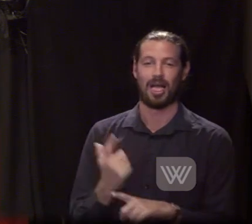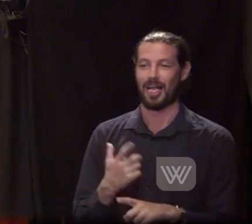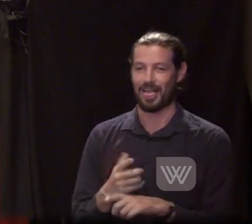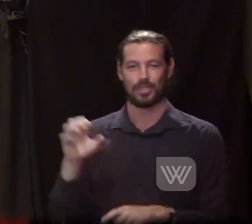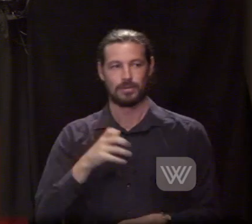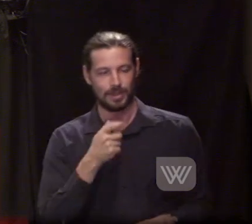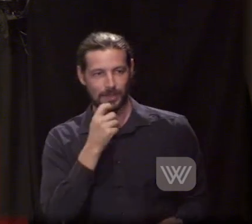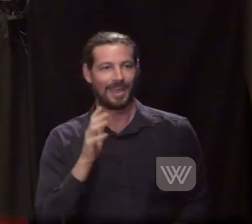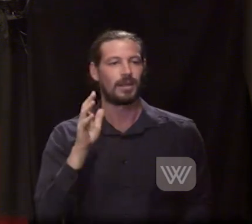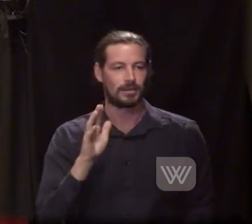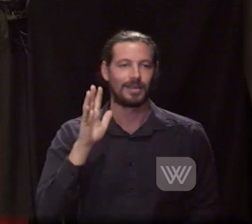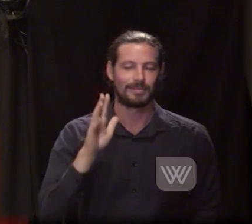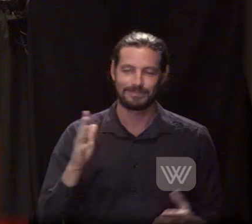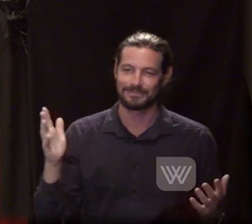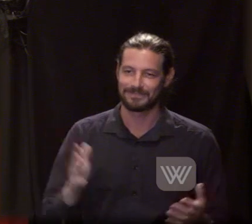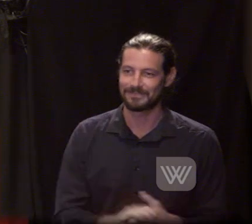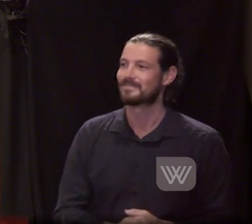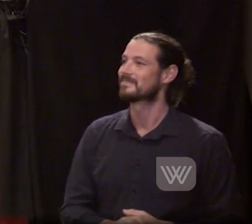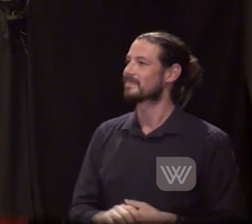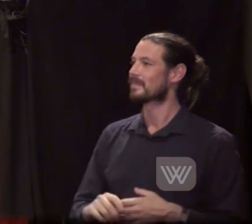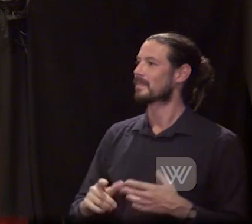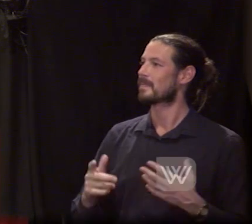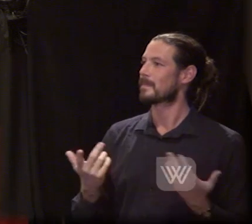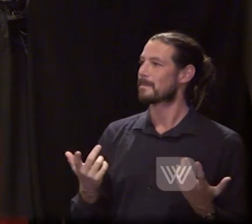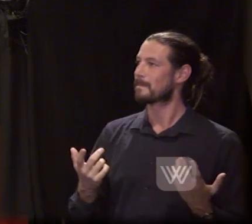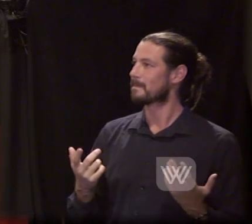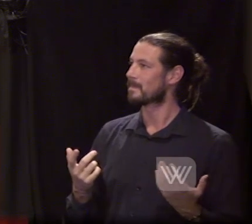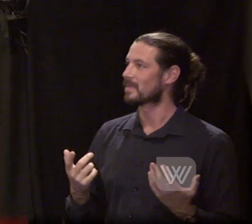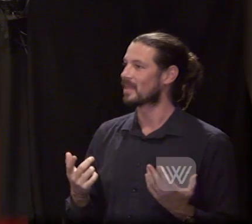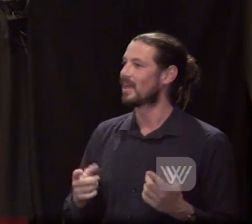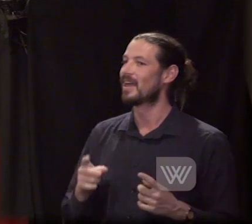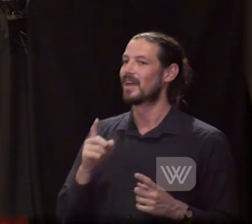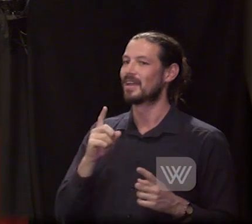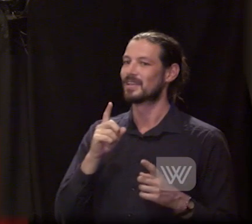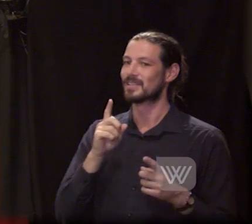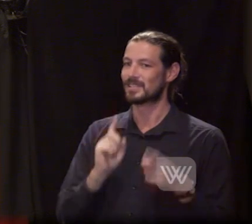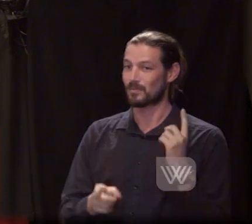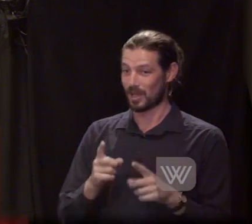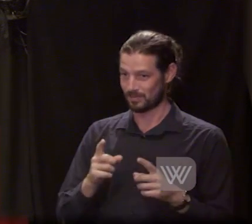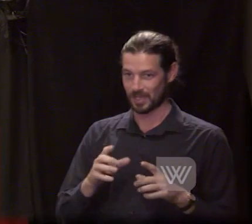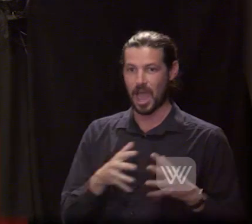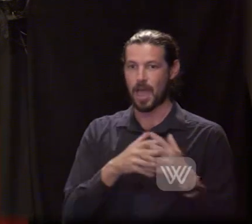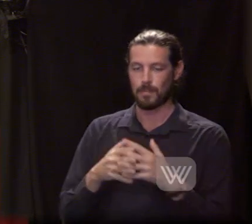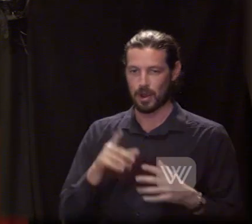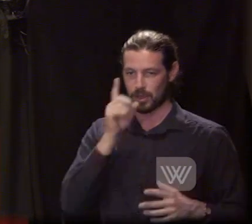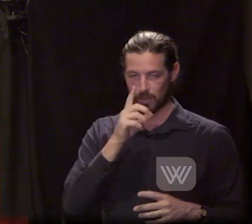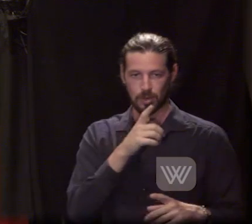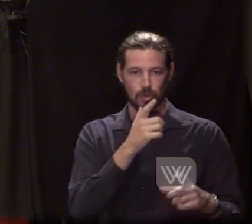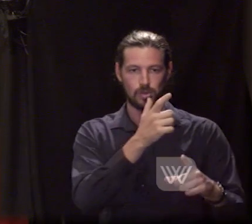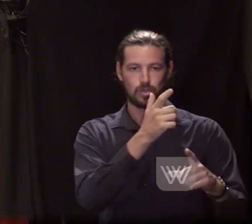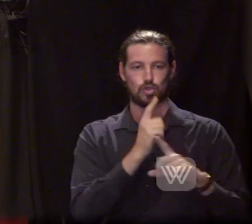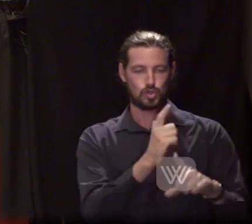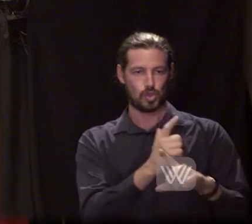this either, but Americans they're more conversation building in their head rather than listening to what's going on. And so they are like, someone's talking